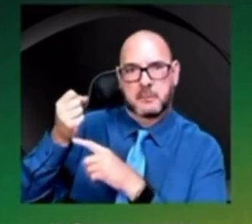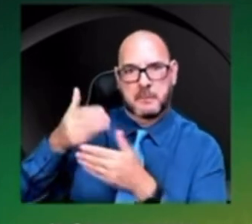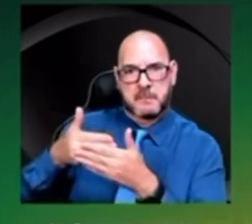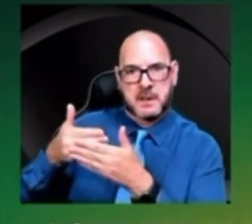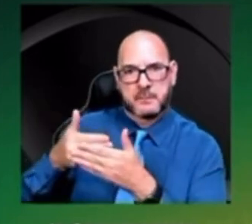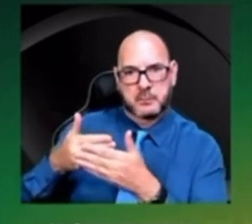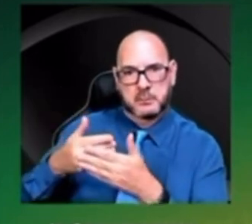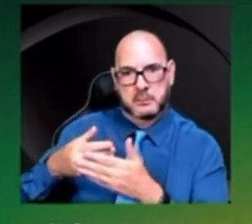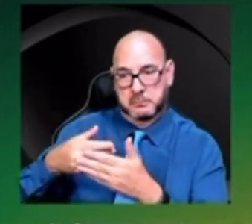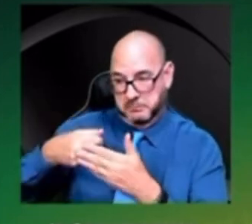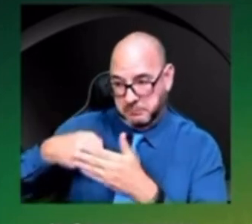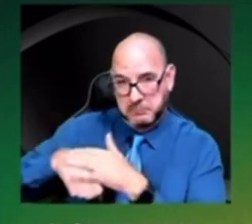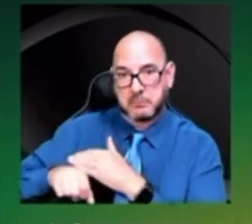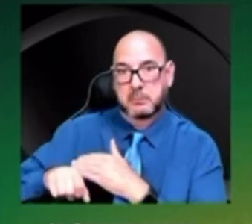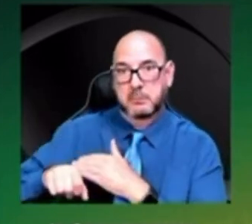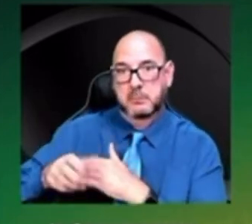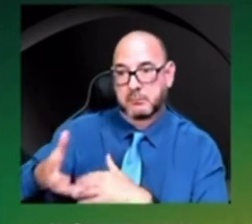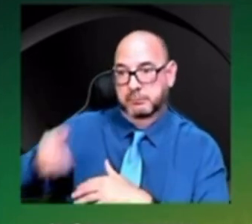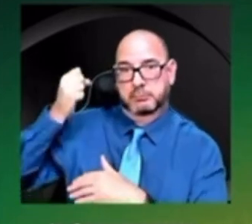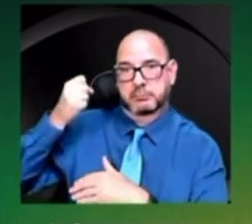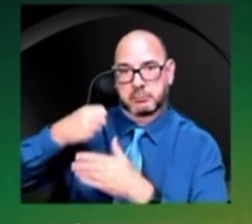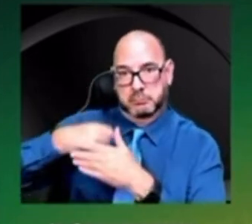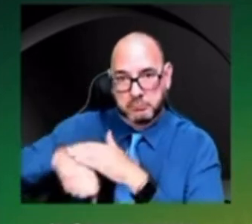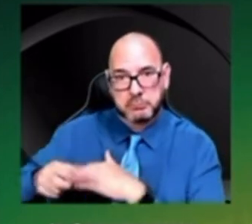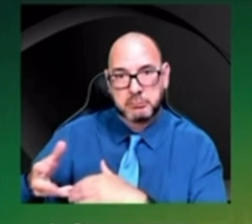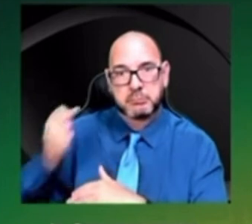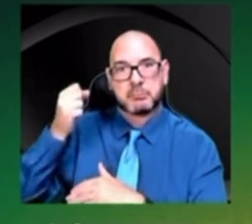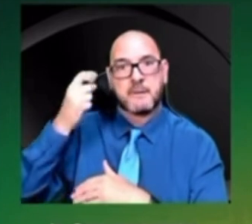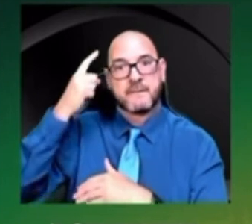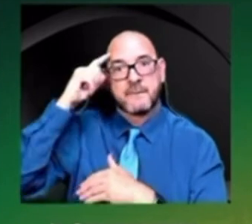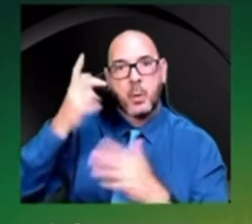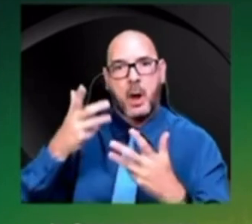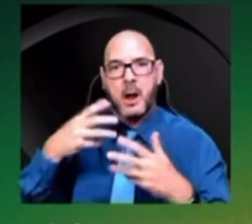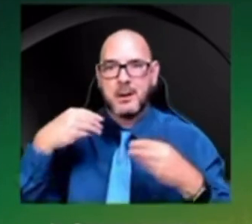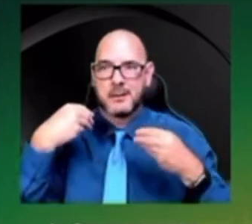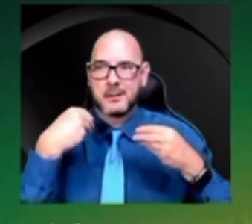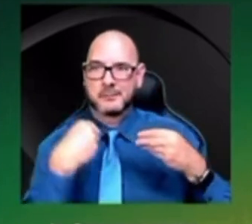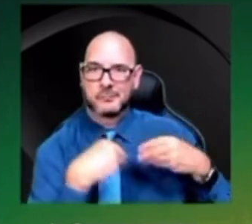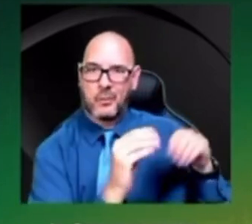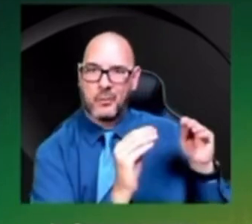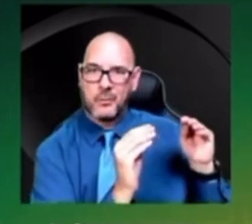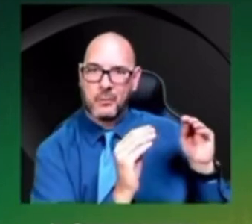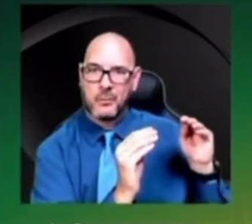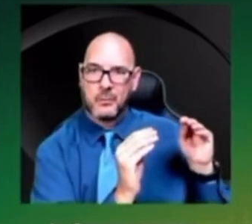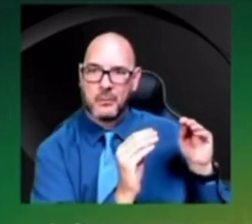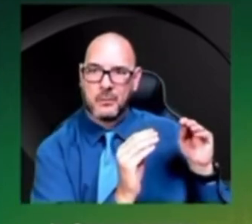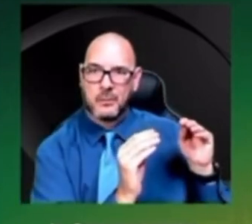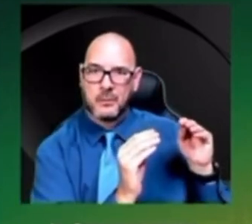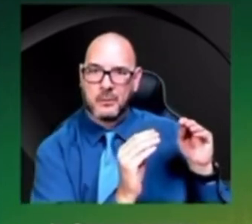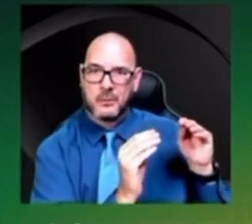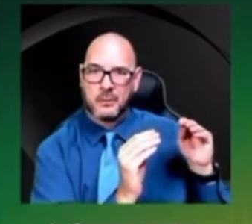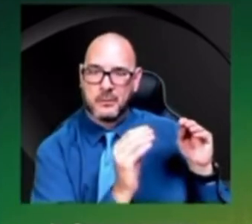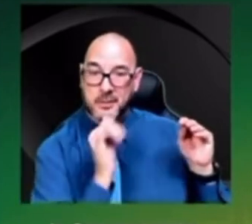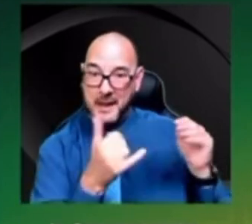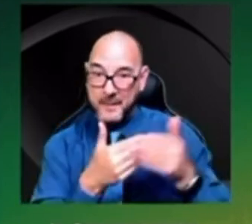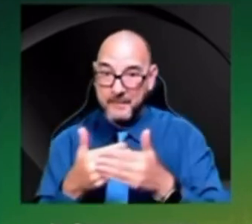could be sold, the mother, and then if the baby lived, would be put to